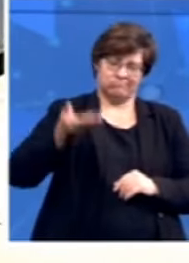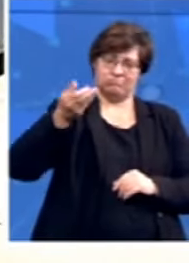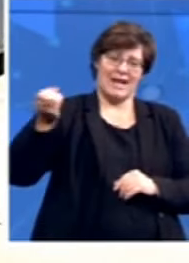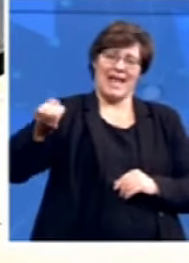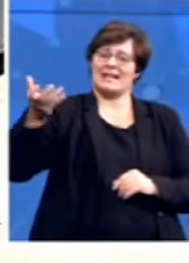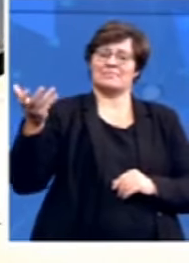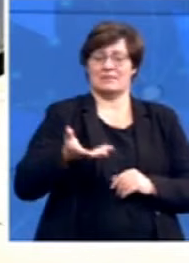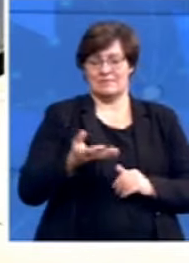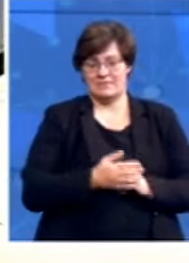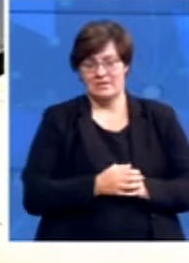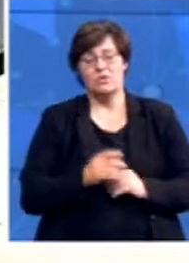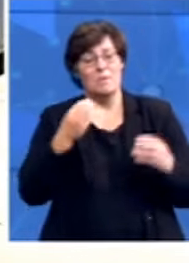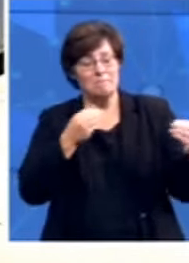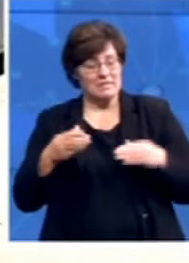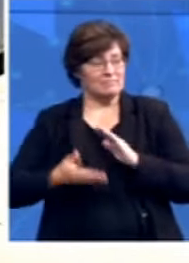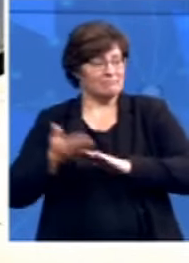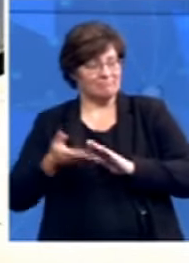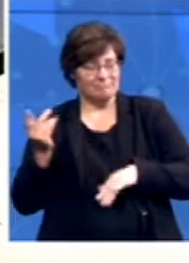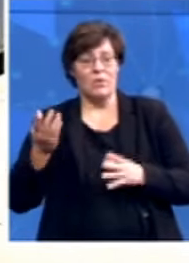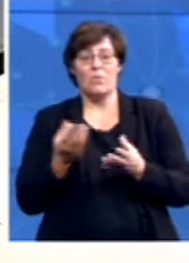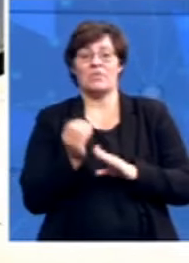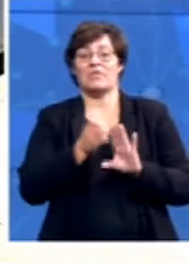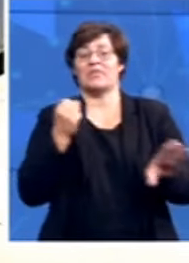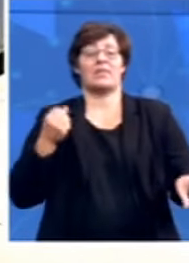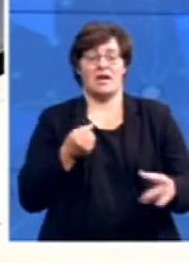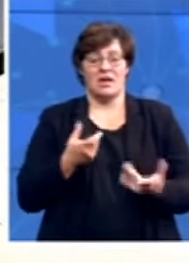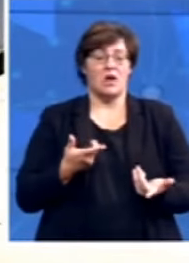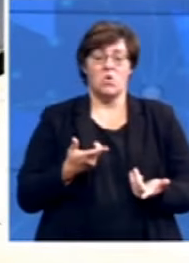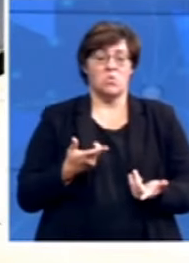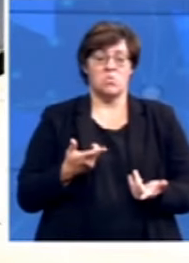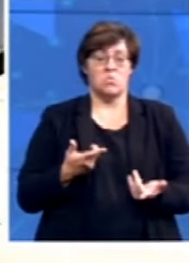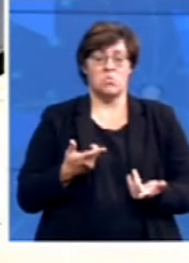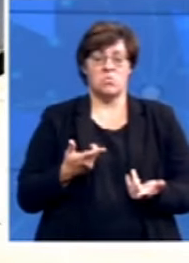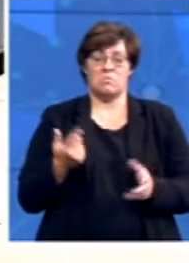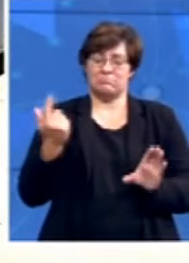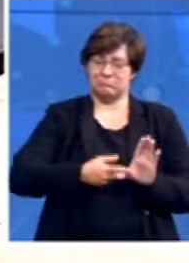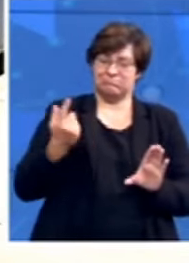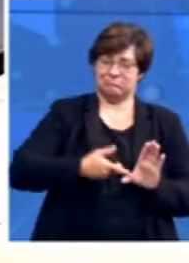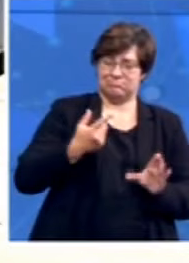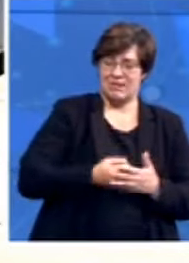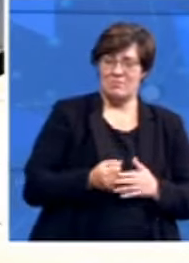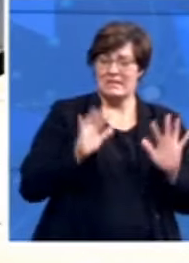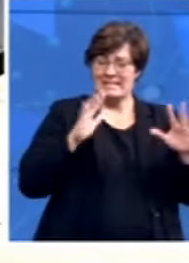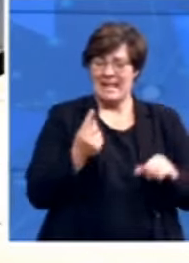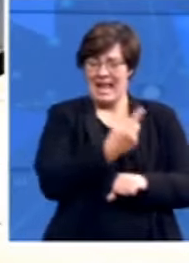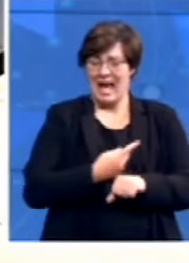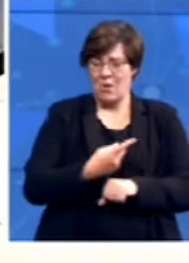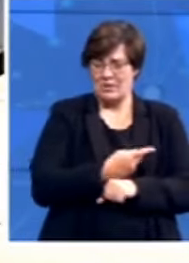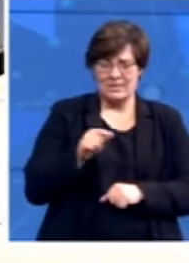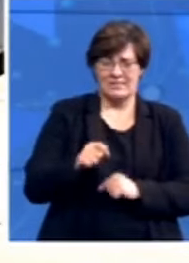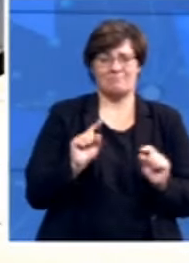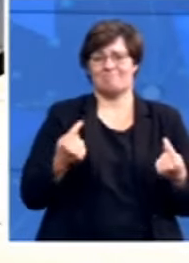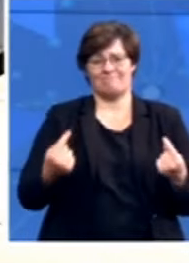business using a generator, running that generator for something close to 10 hours in that business. But joining me in this conversation now, I'm joined by